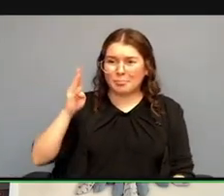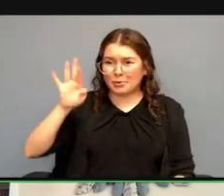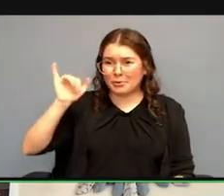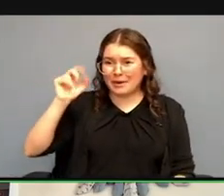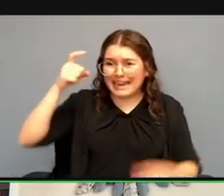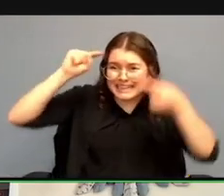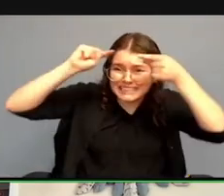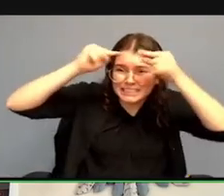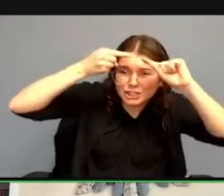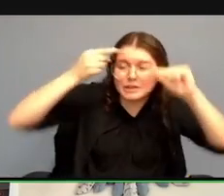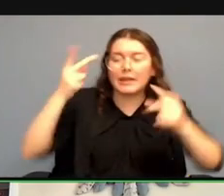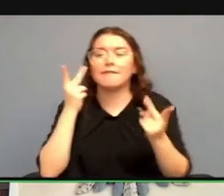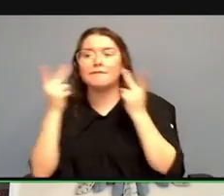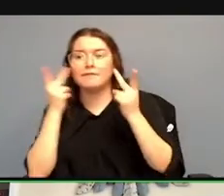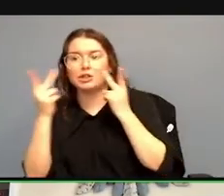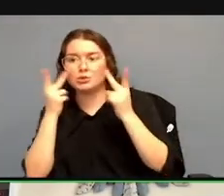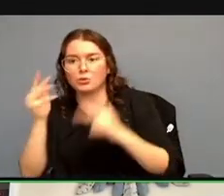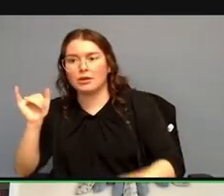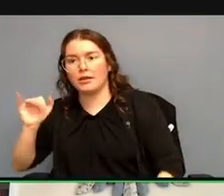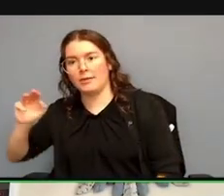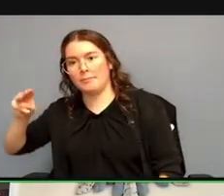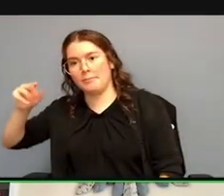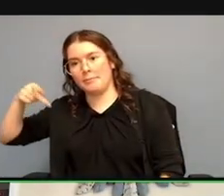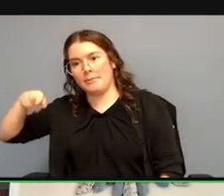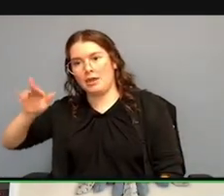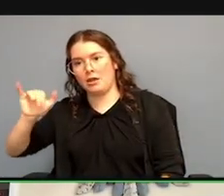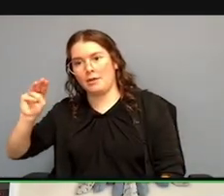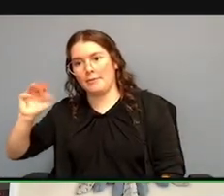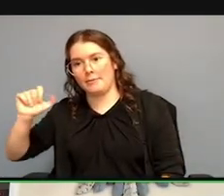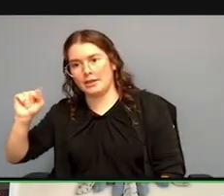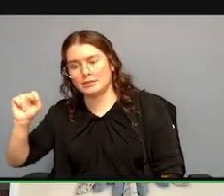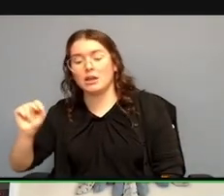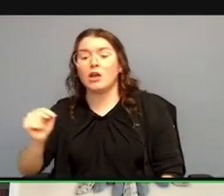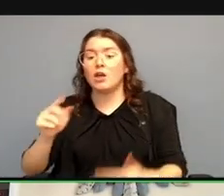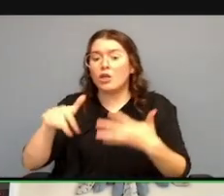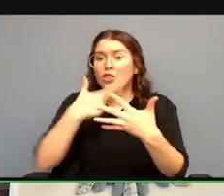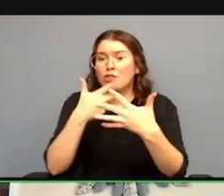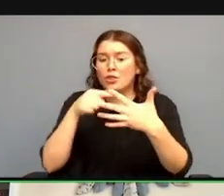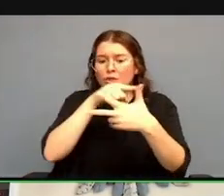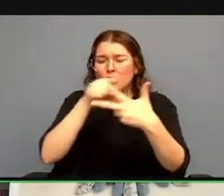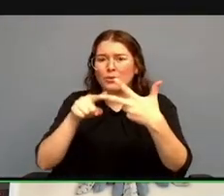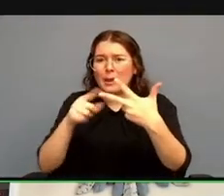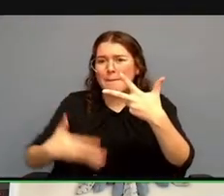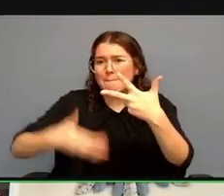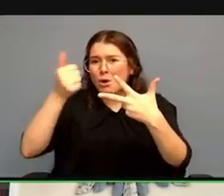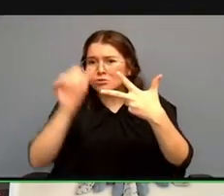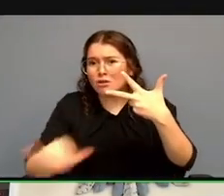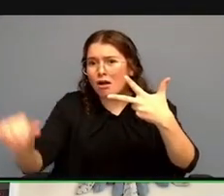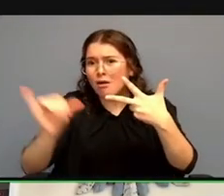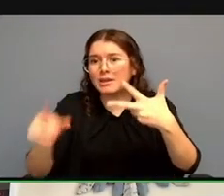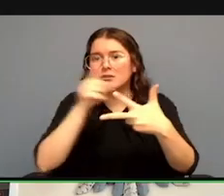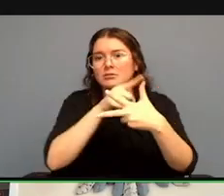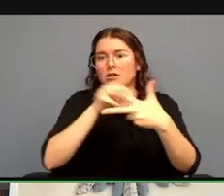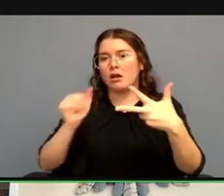visual impairment. And the three most common in California are autism, other health